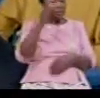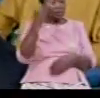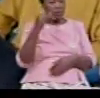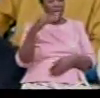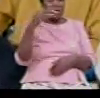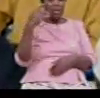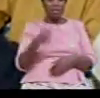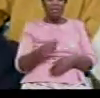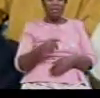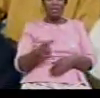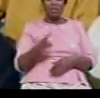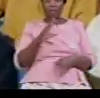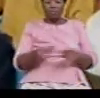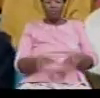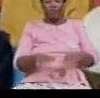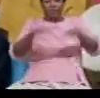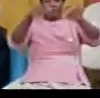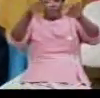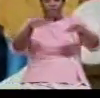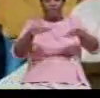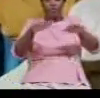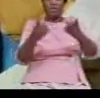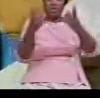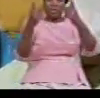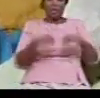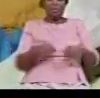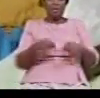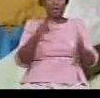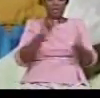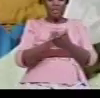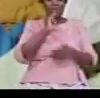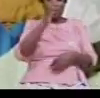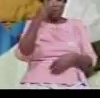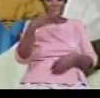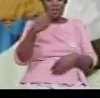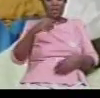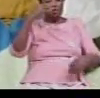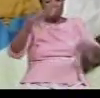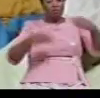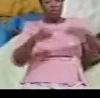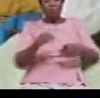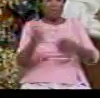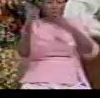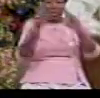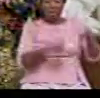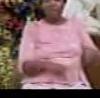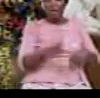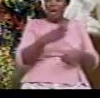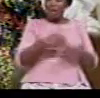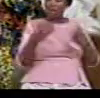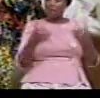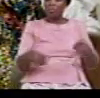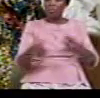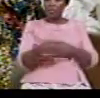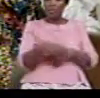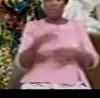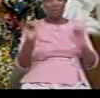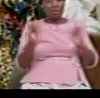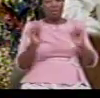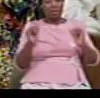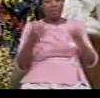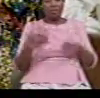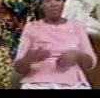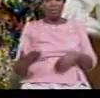flood came. That's why the judgment came. And today, the same thing.